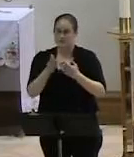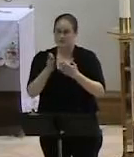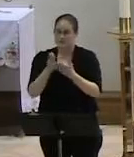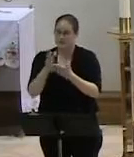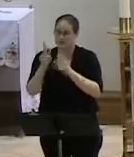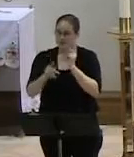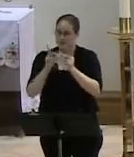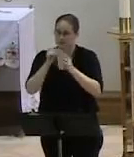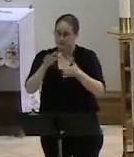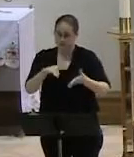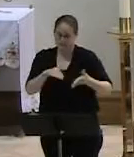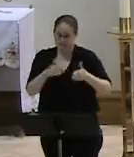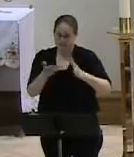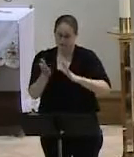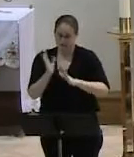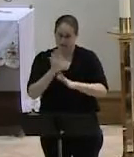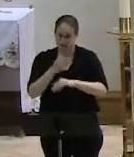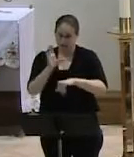parish.